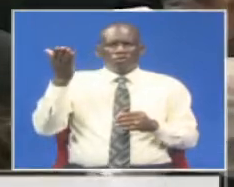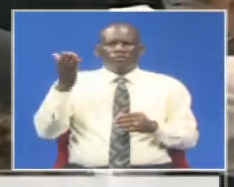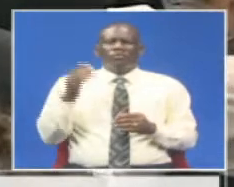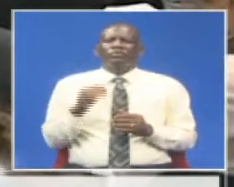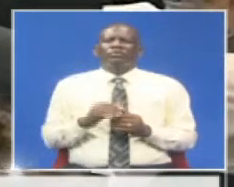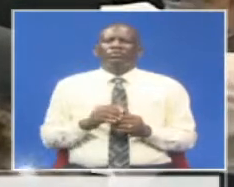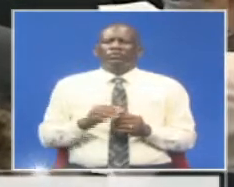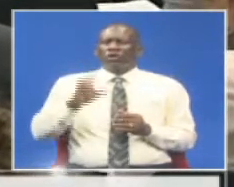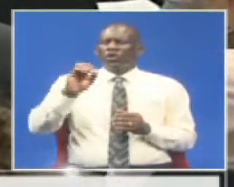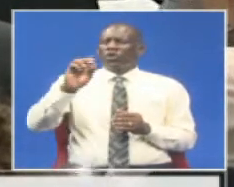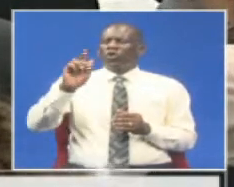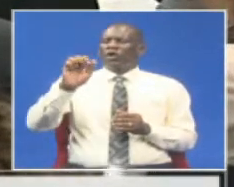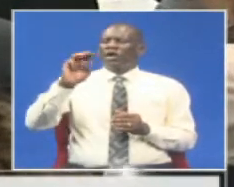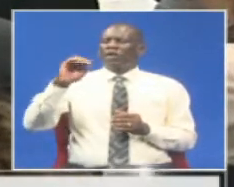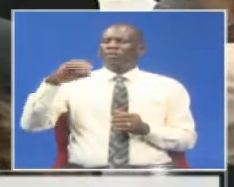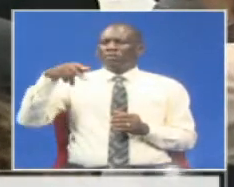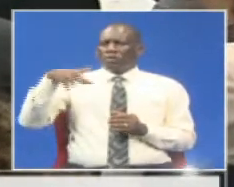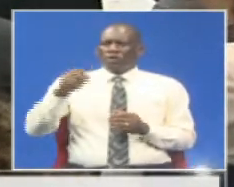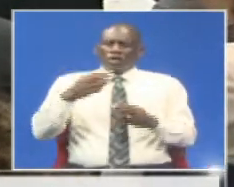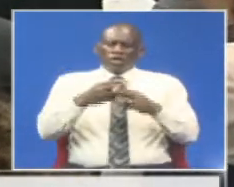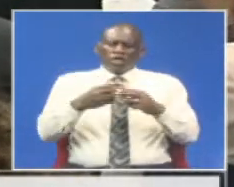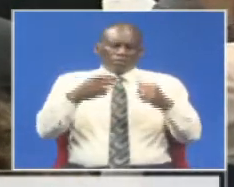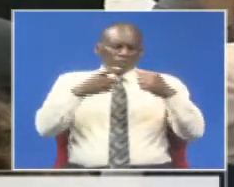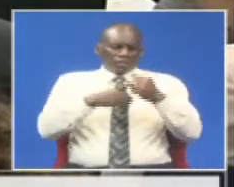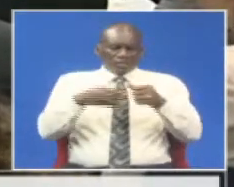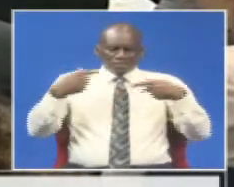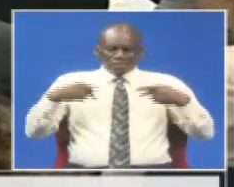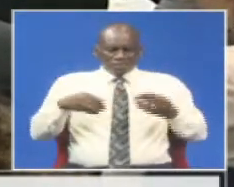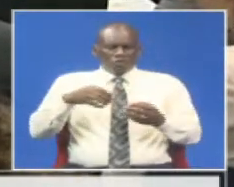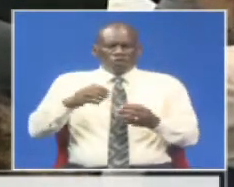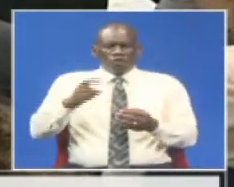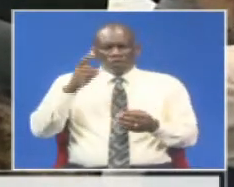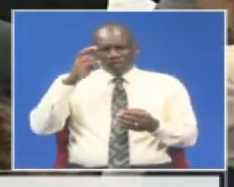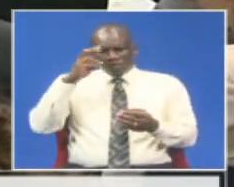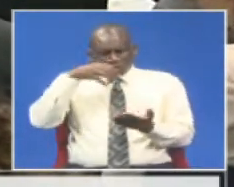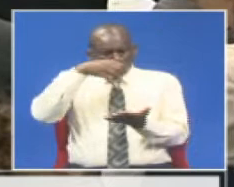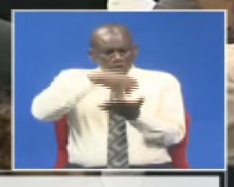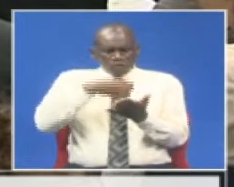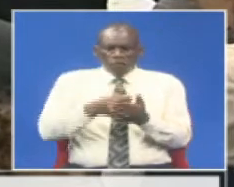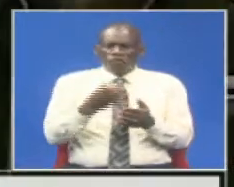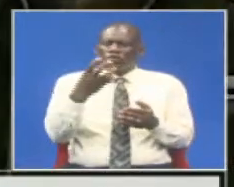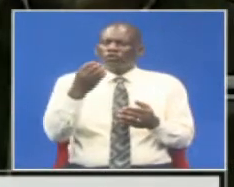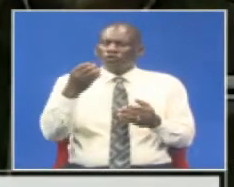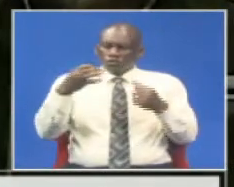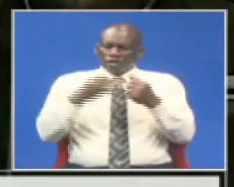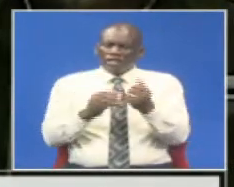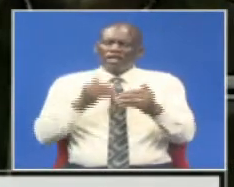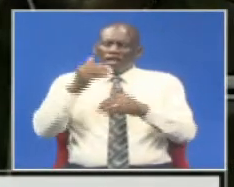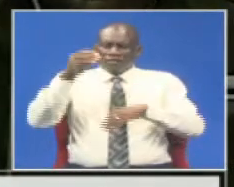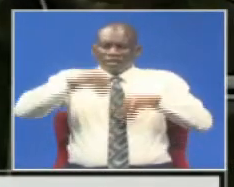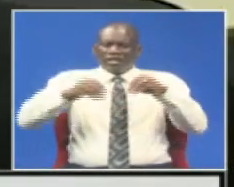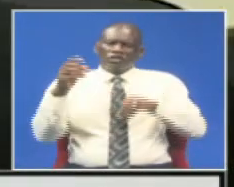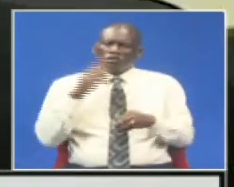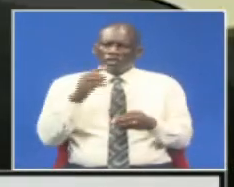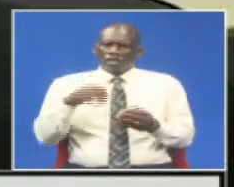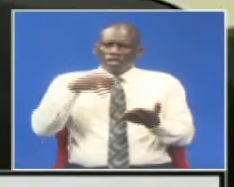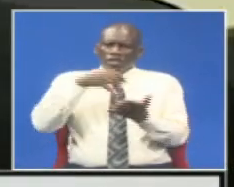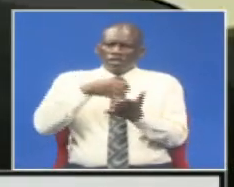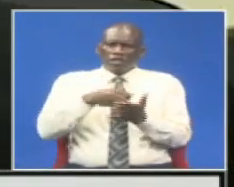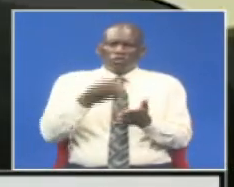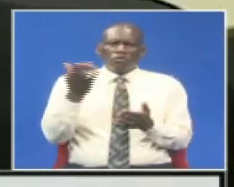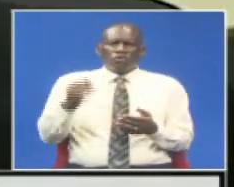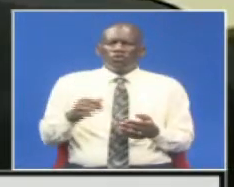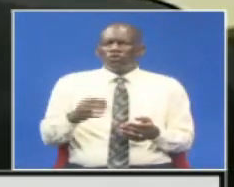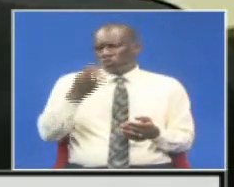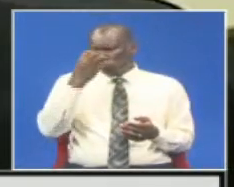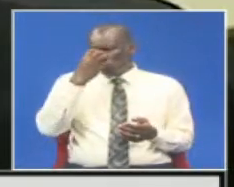Ocampo named six individuals who were accused of being involved in the 2008 post-election violence. They were President William Ruto,